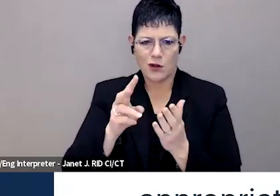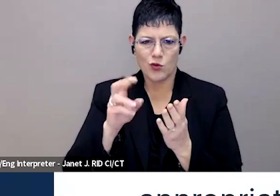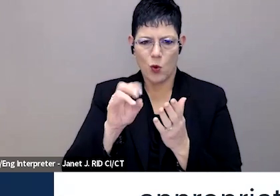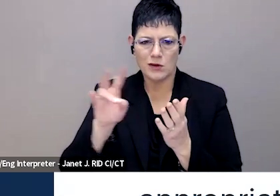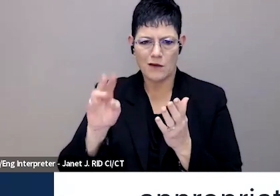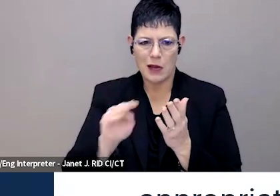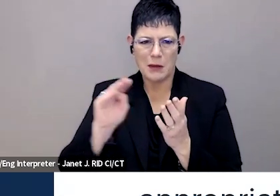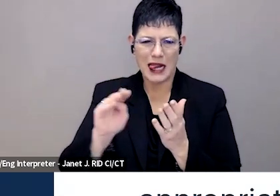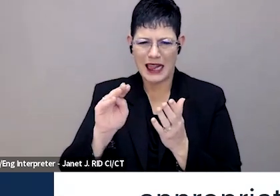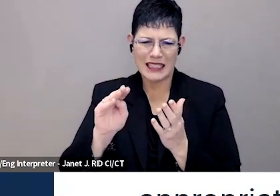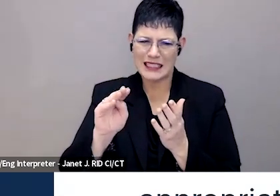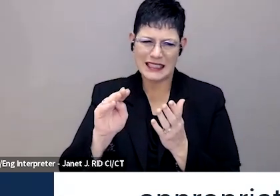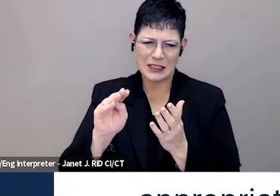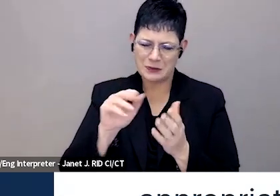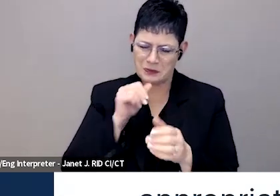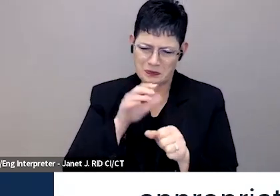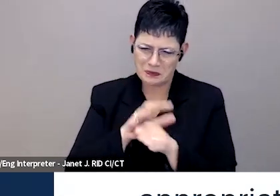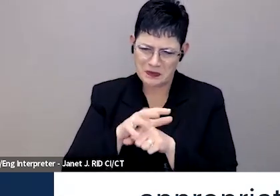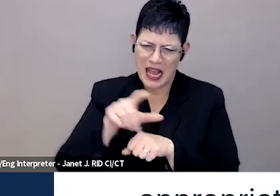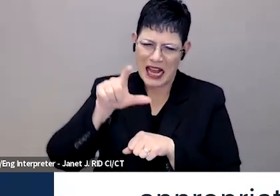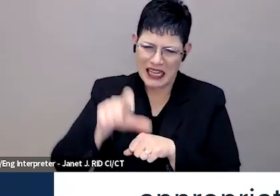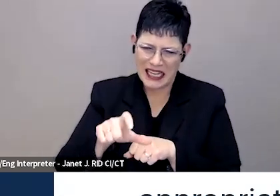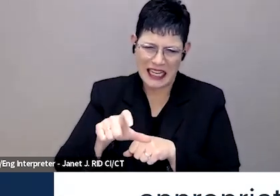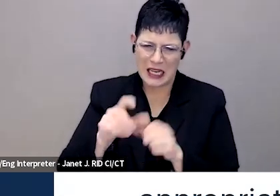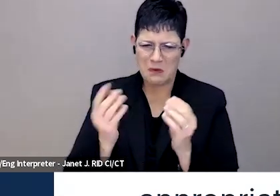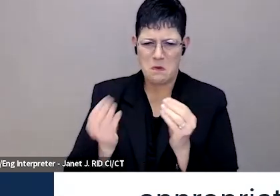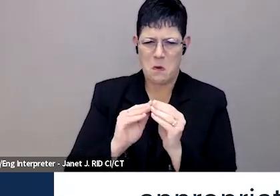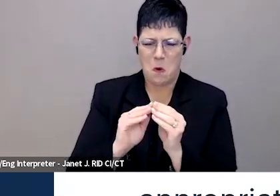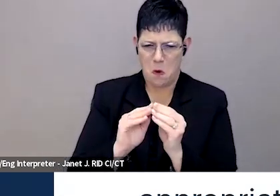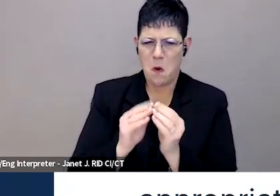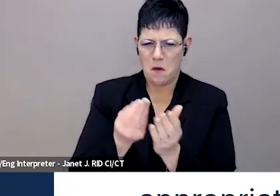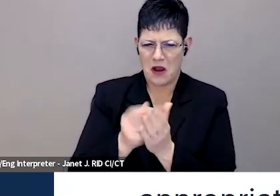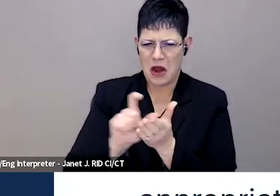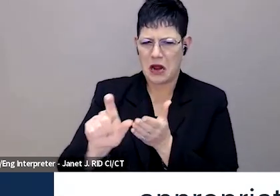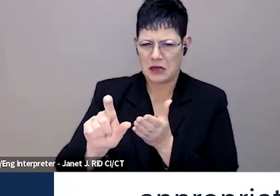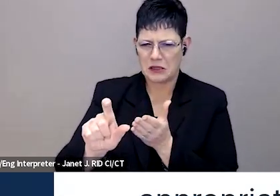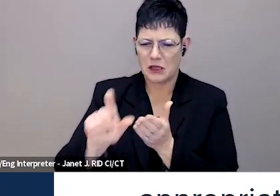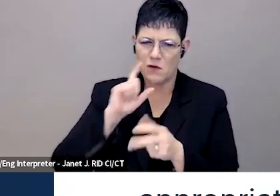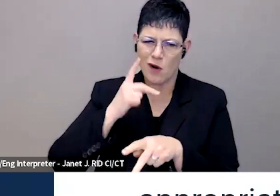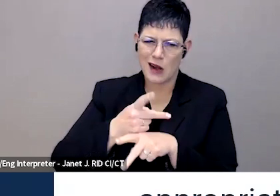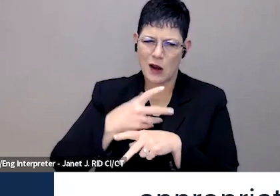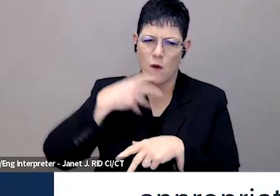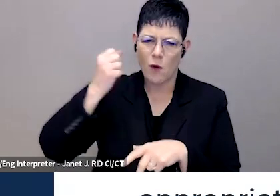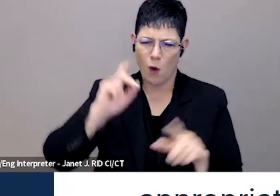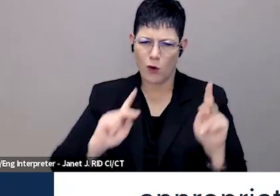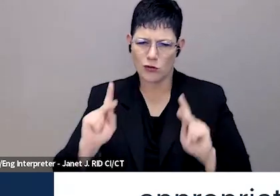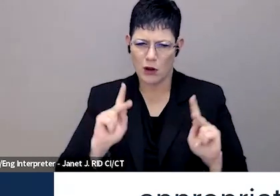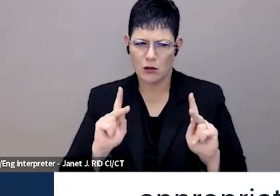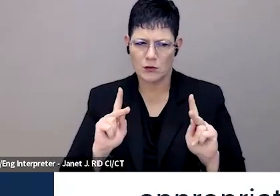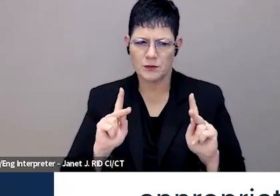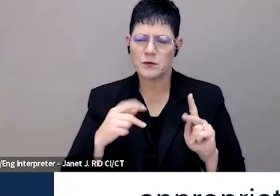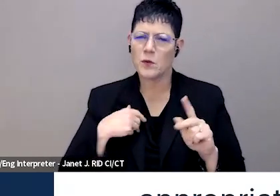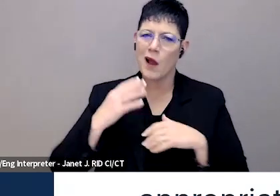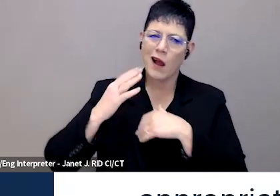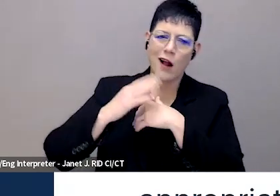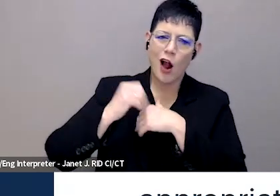what's needed to support millions of caregivers providing care for older adults. We're calling up for Congress